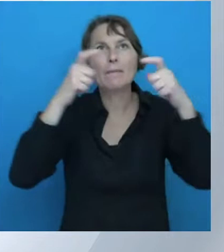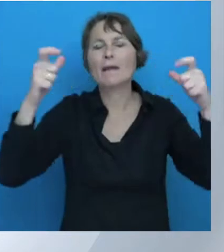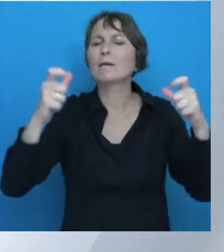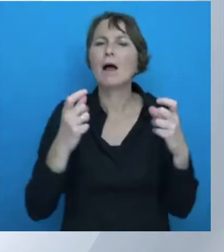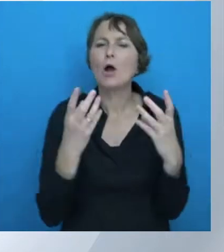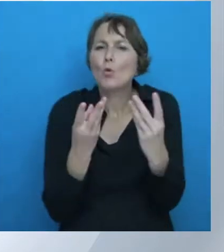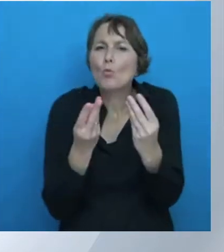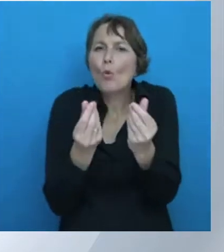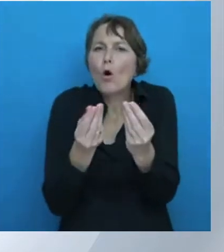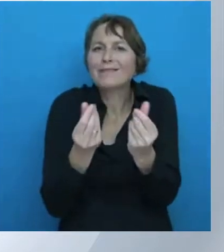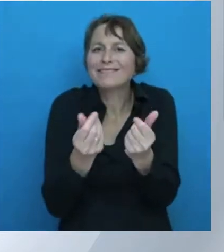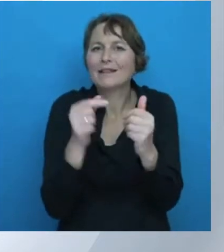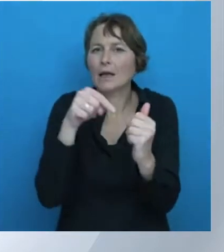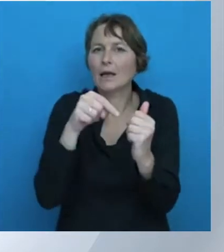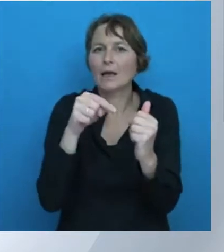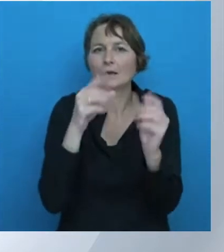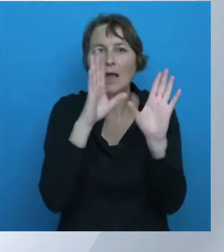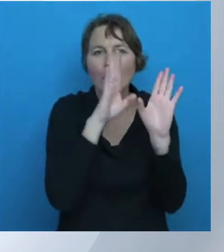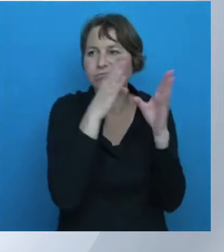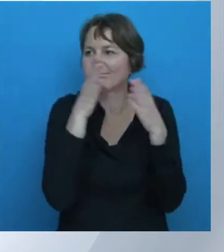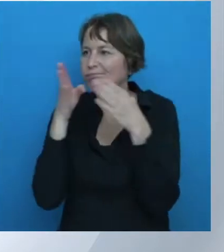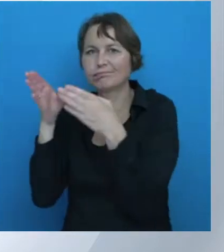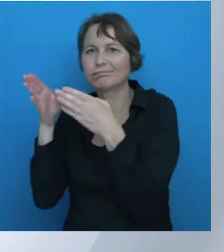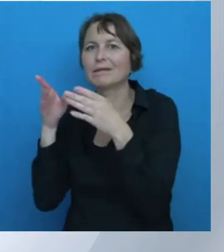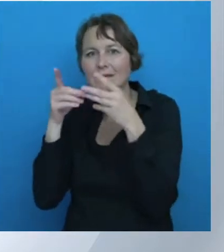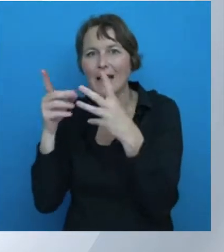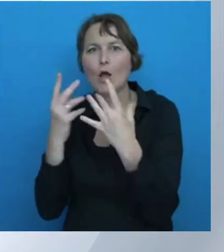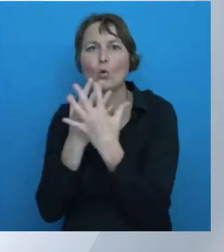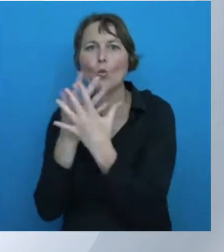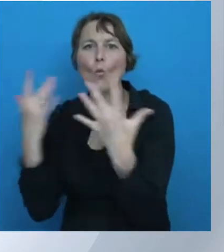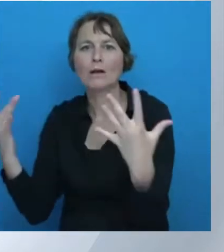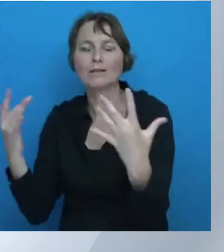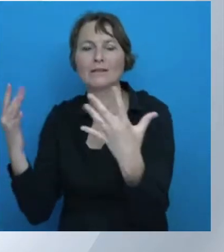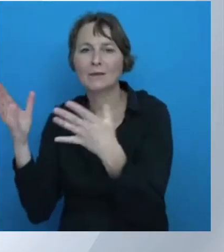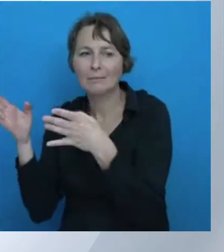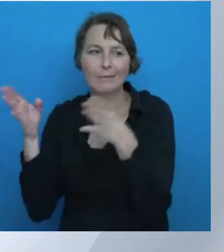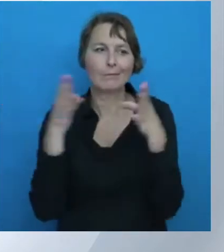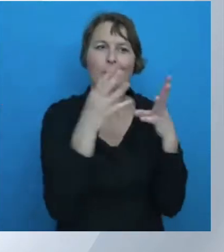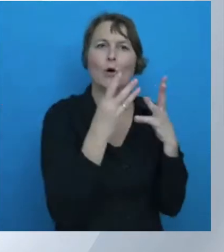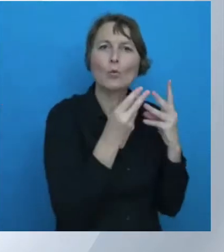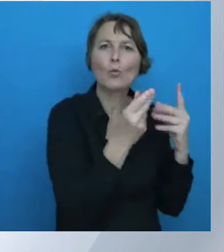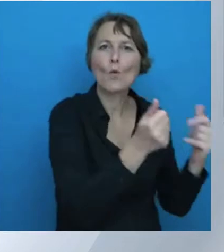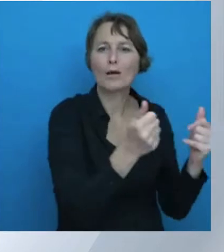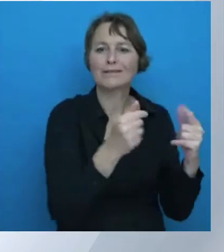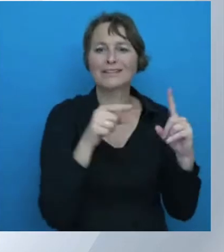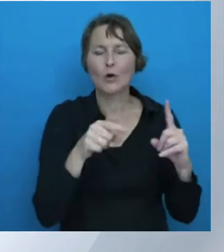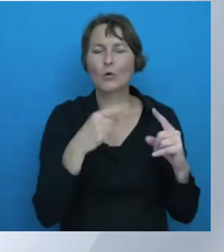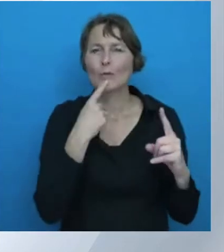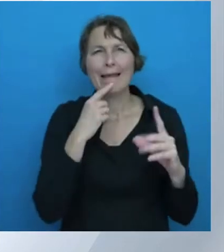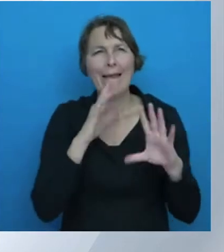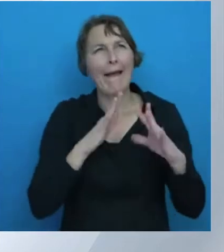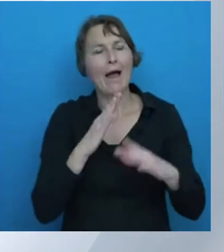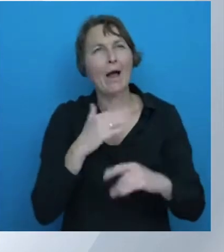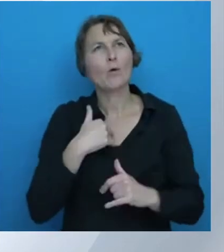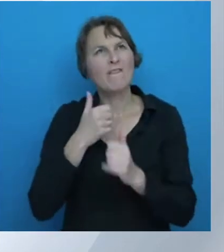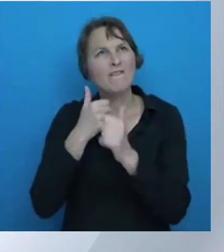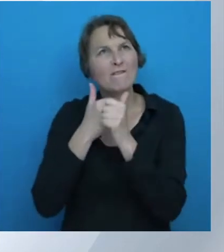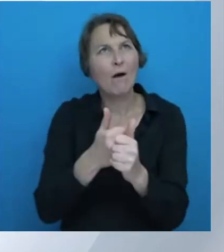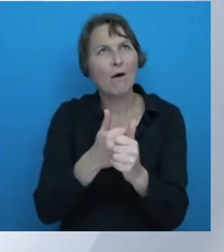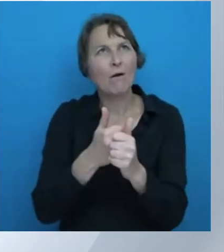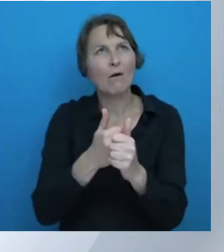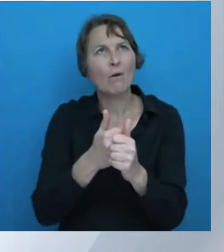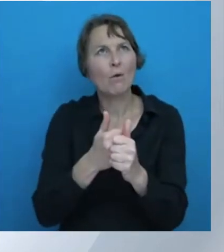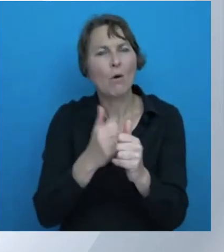our focus is starting to shift towards improving the quality of life. We have stick and carrot. I prefer to follow the